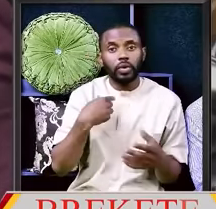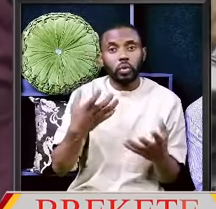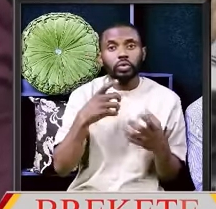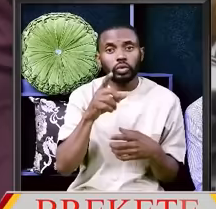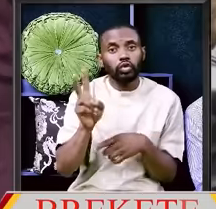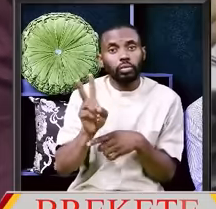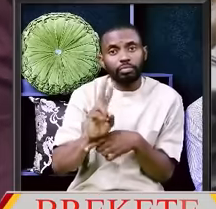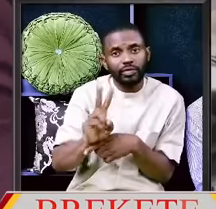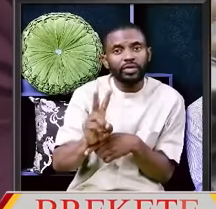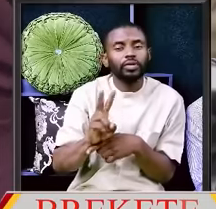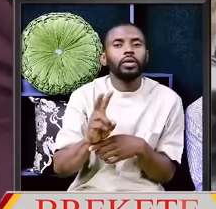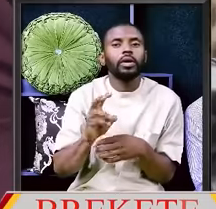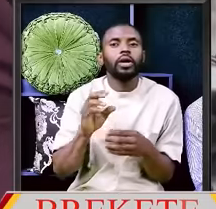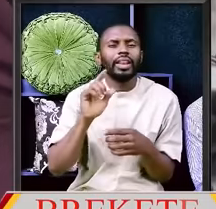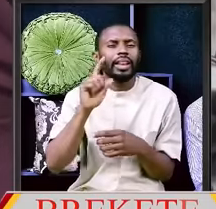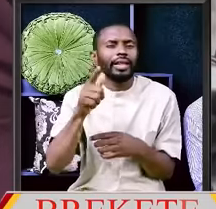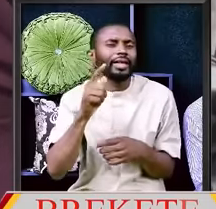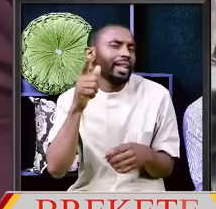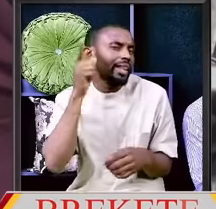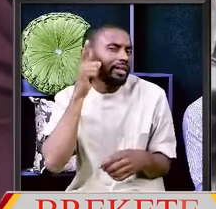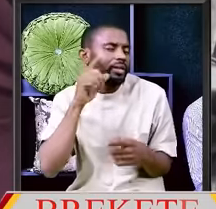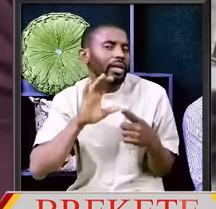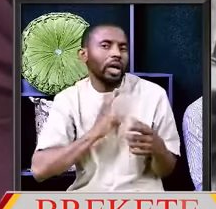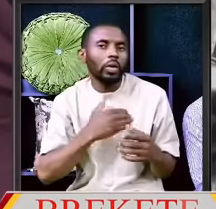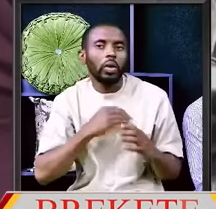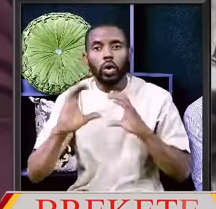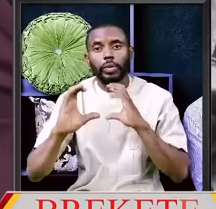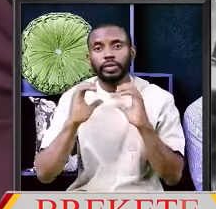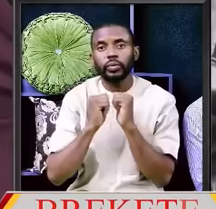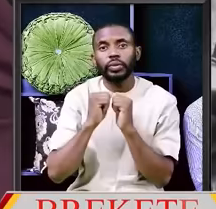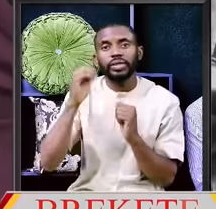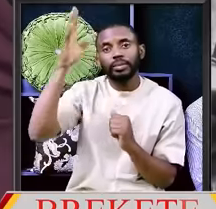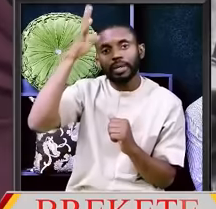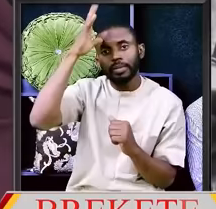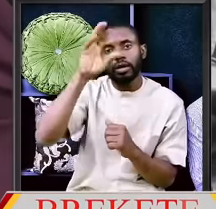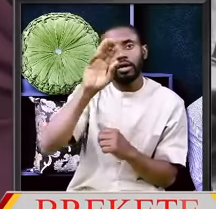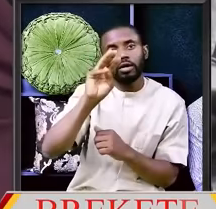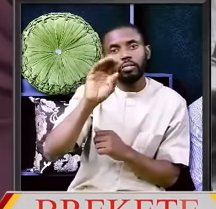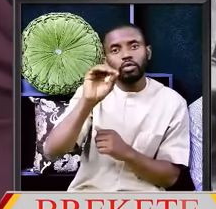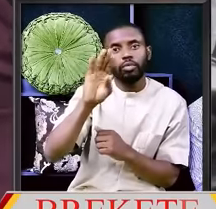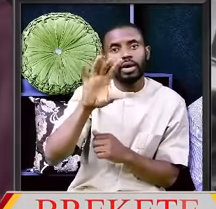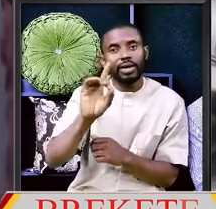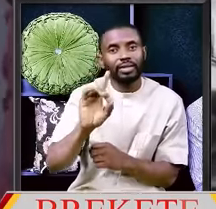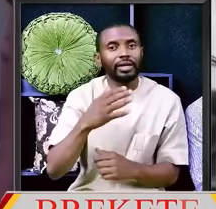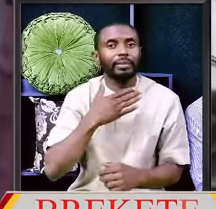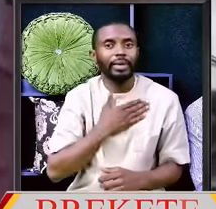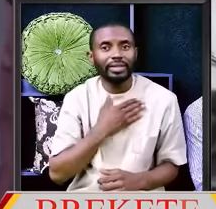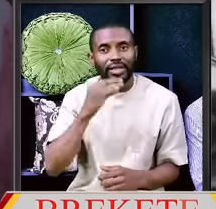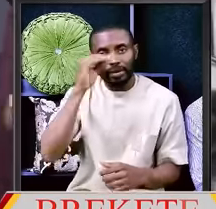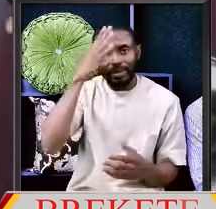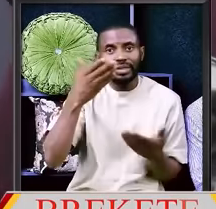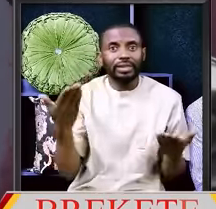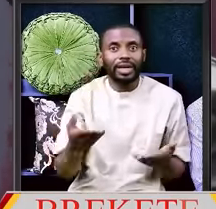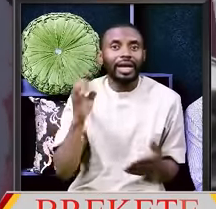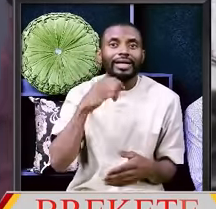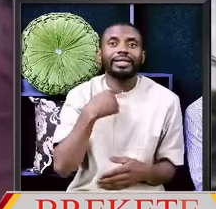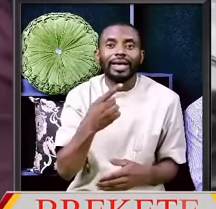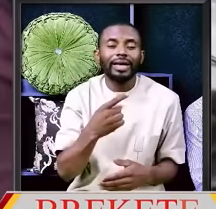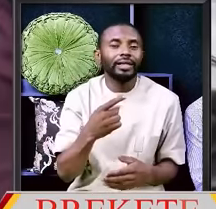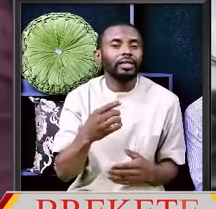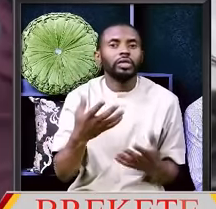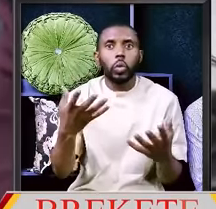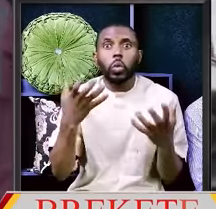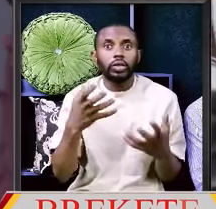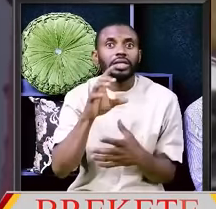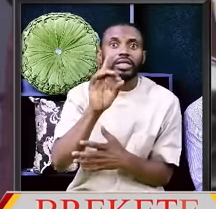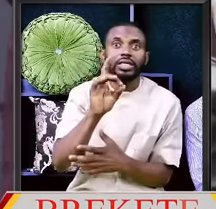yourself. And listening to this, our conversation. Please. The man is here. He said they should do